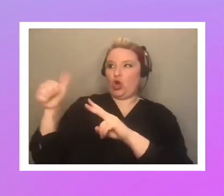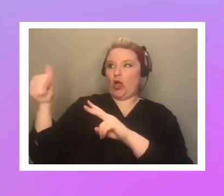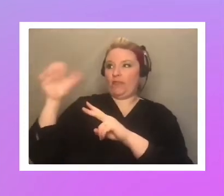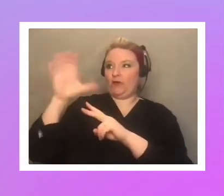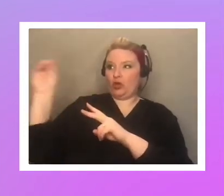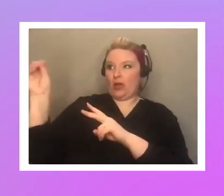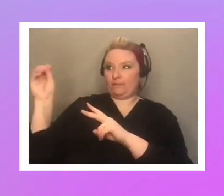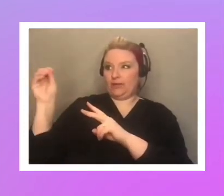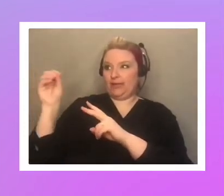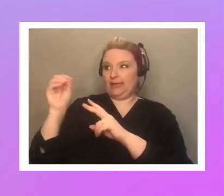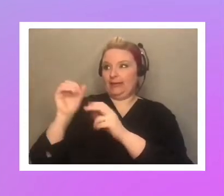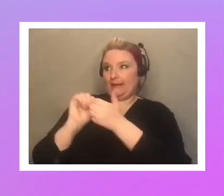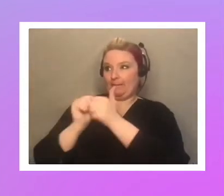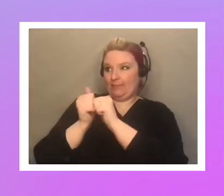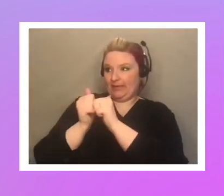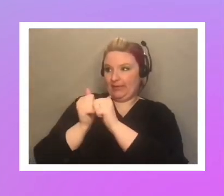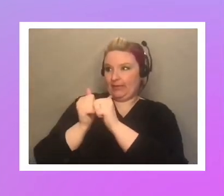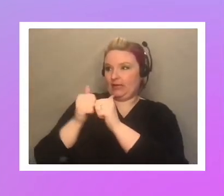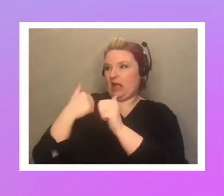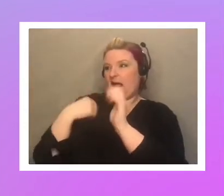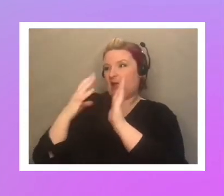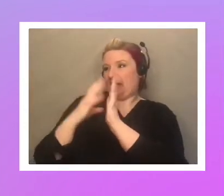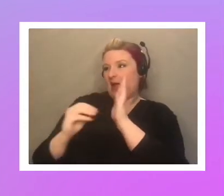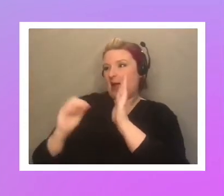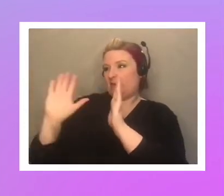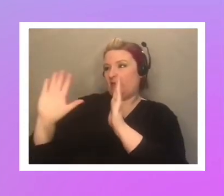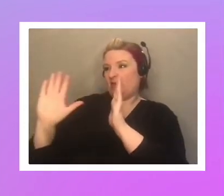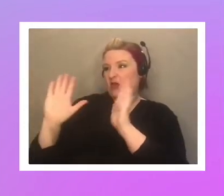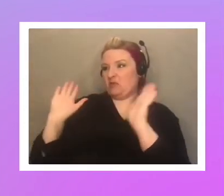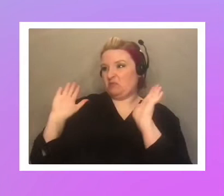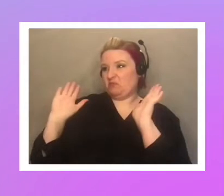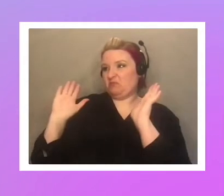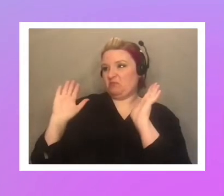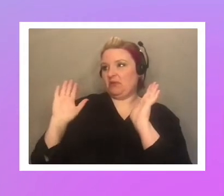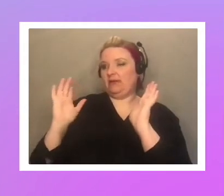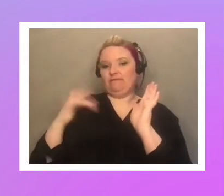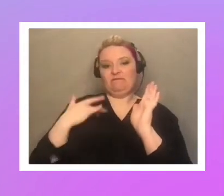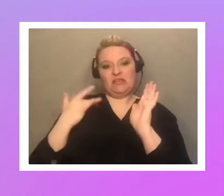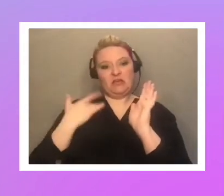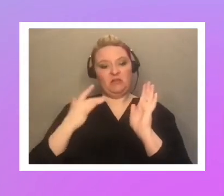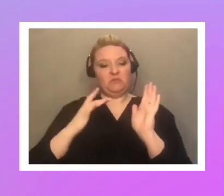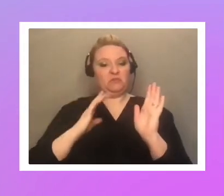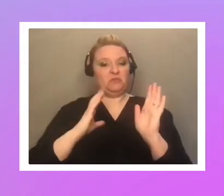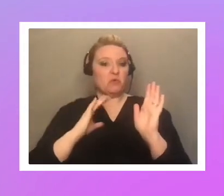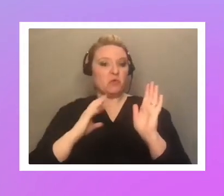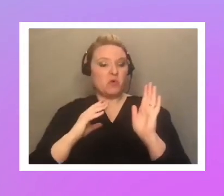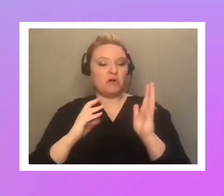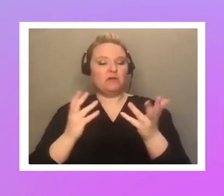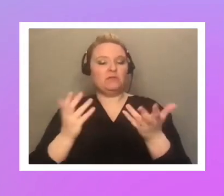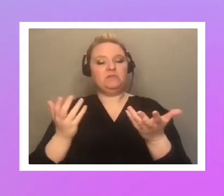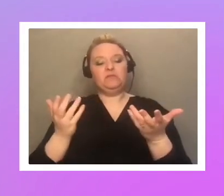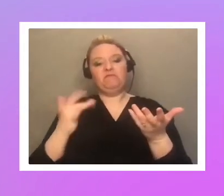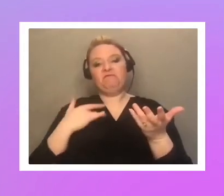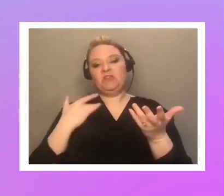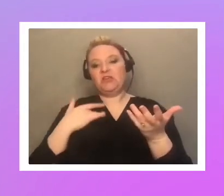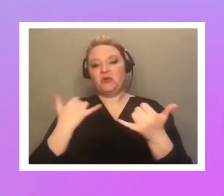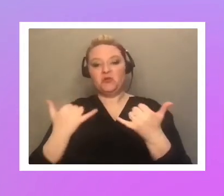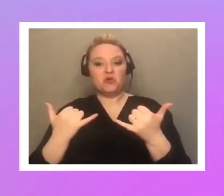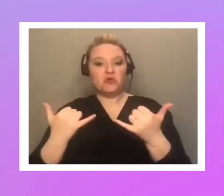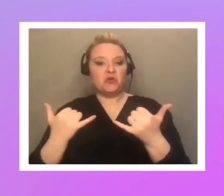and they want to imitate what they're doing because they think it might be cool or